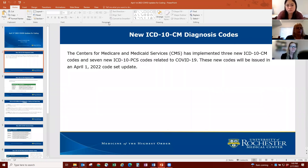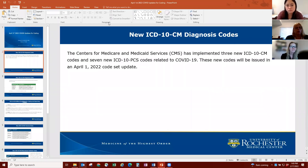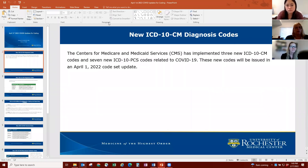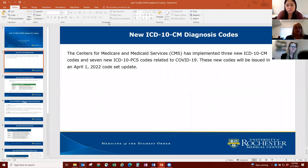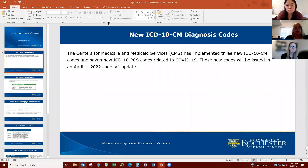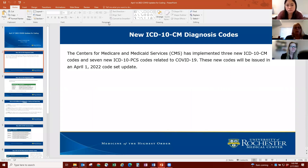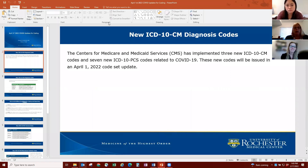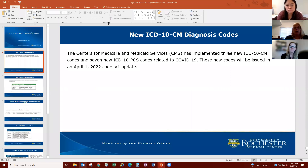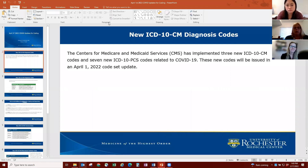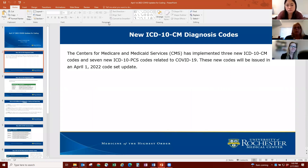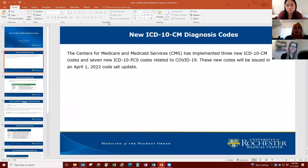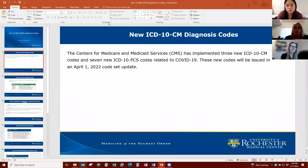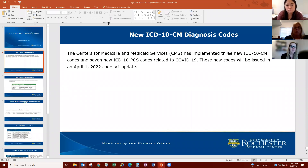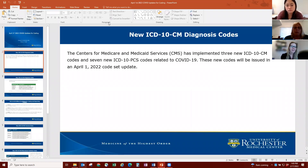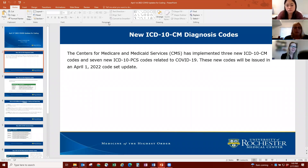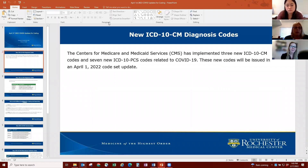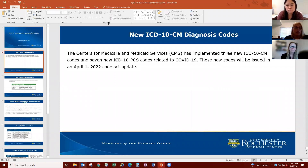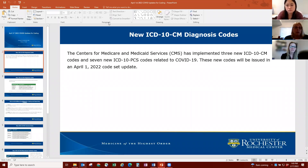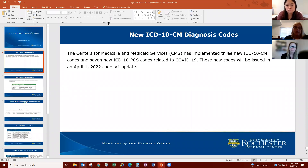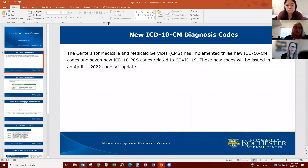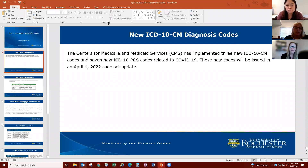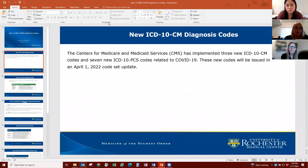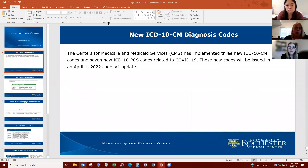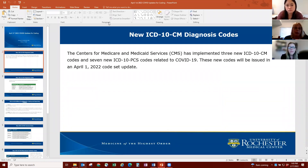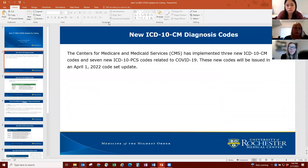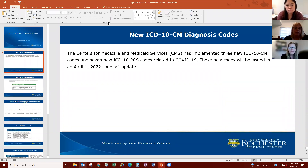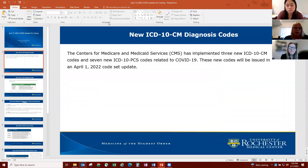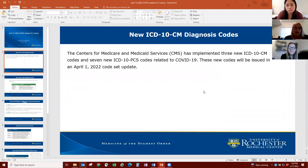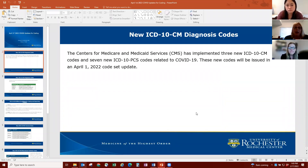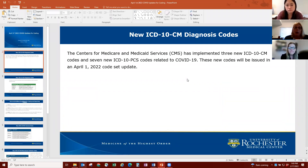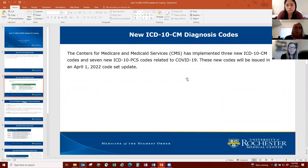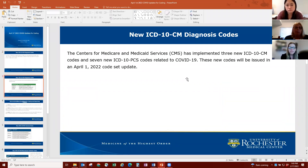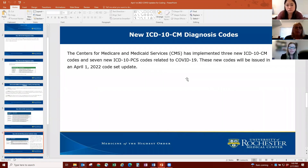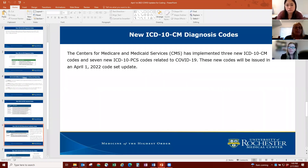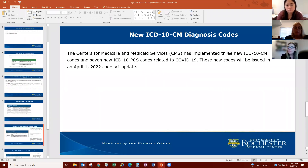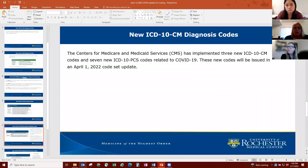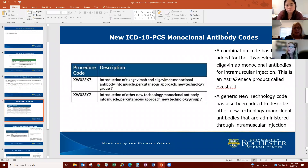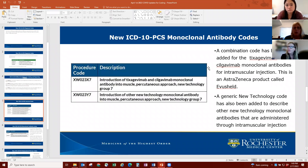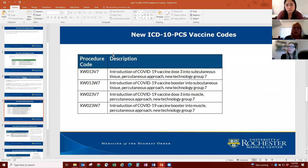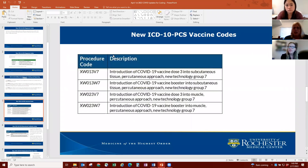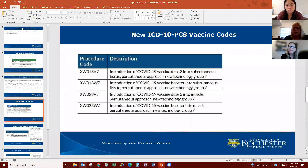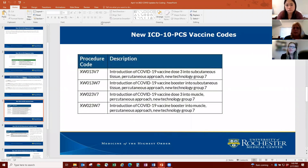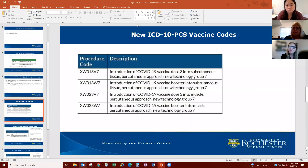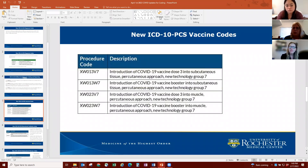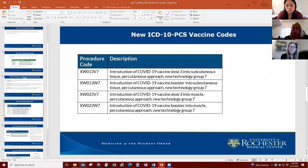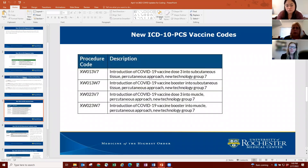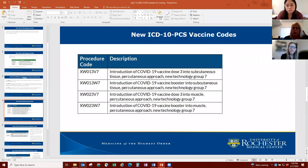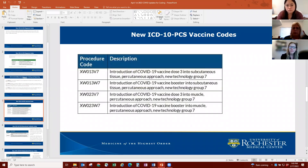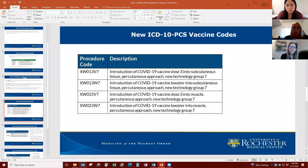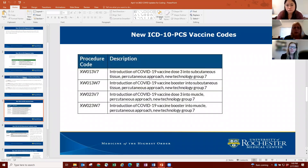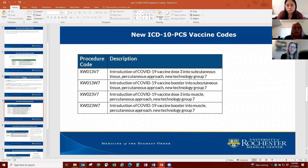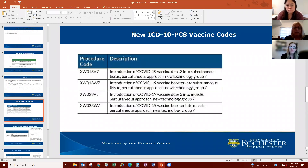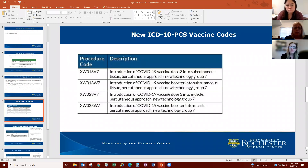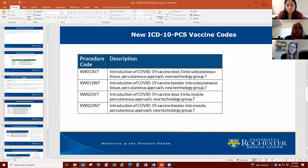Great. Well, thank you, Amanda. That was very interesting, very informative. Does anybody else have questions for